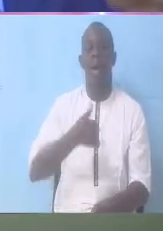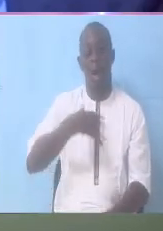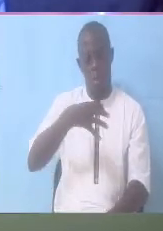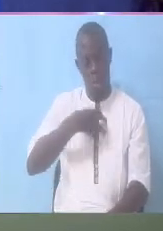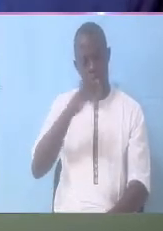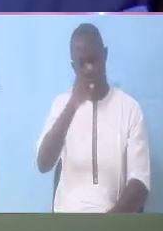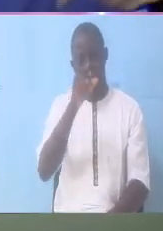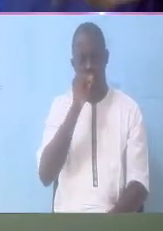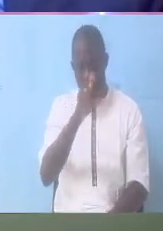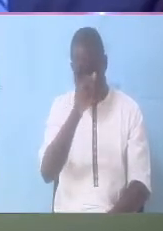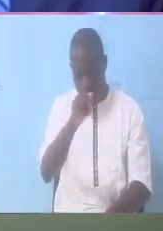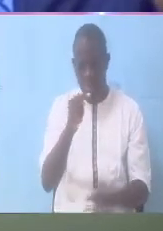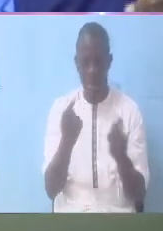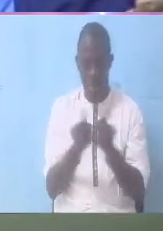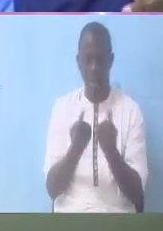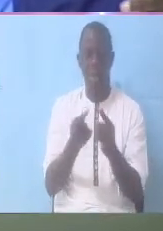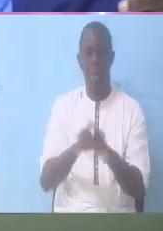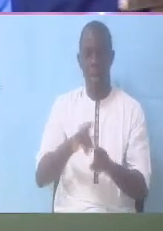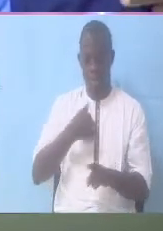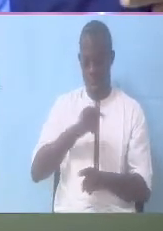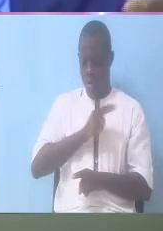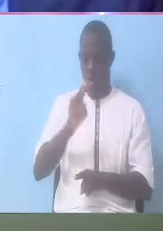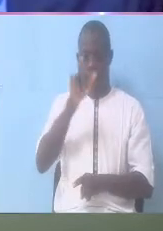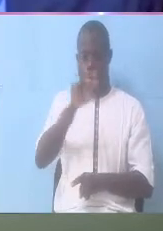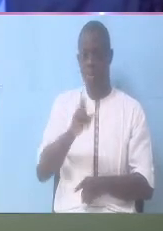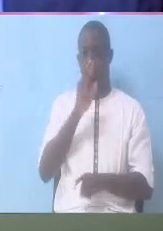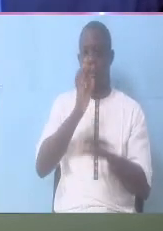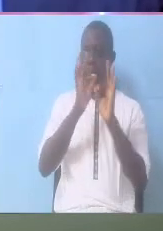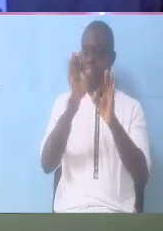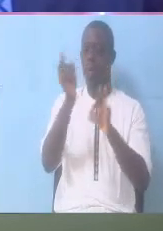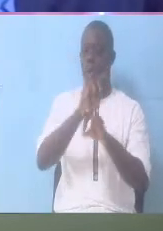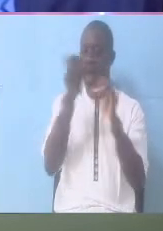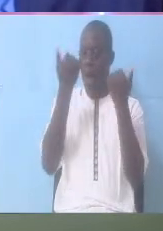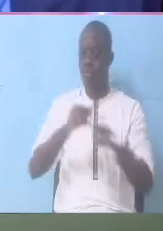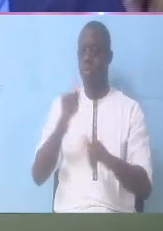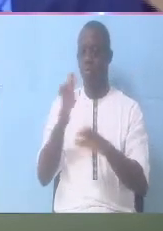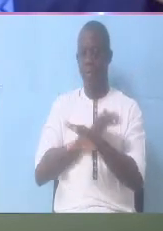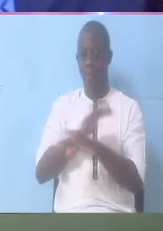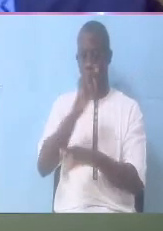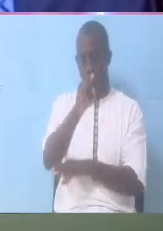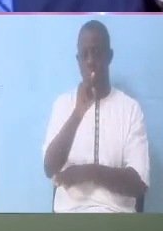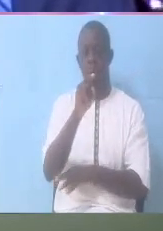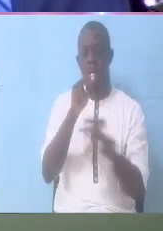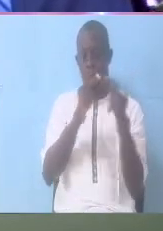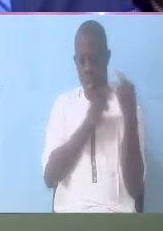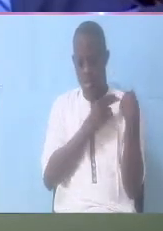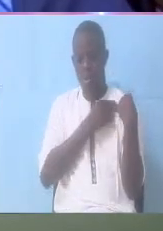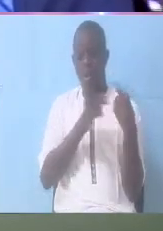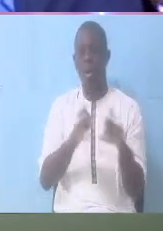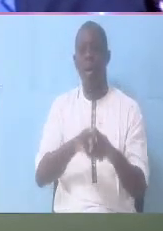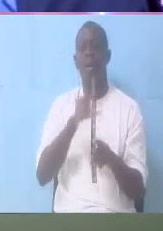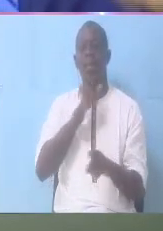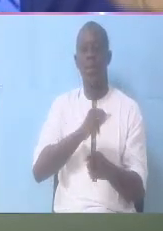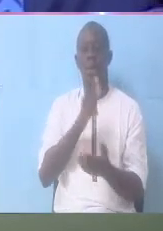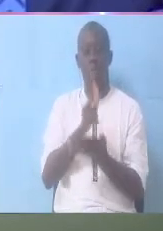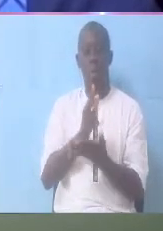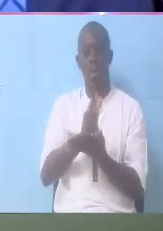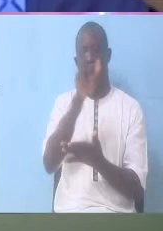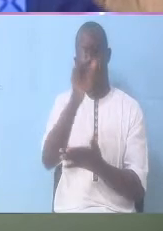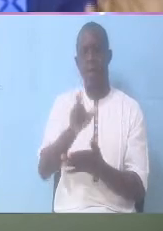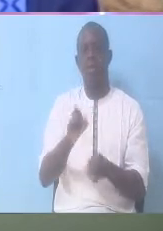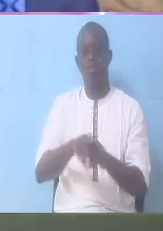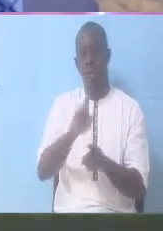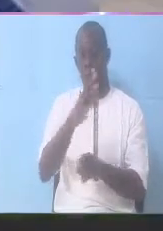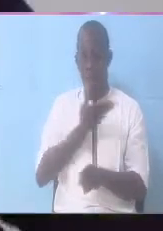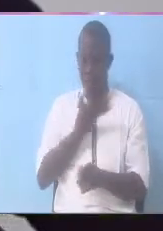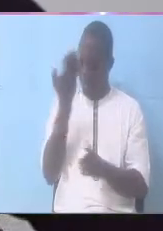obviously... I wouldn't. I'm giving the panel to open. Sir, no. Let us be fair. You have to be fair to me here. Yes, I